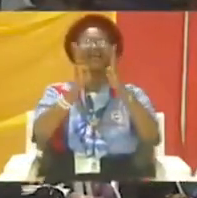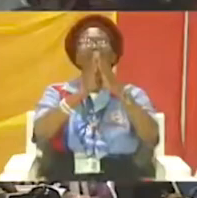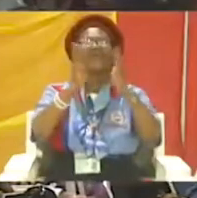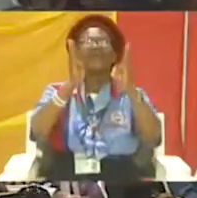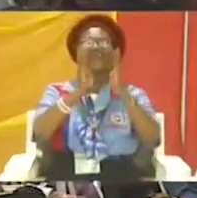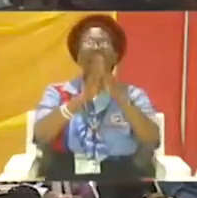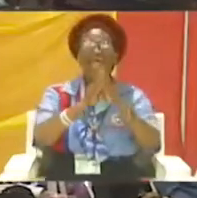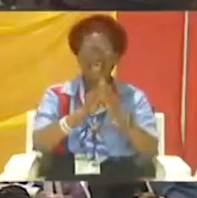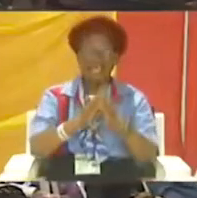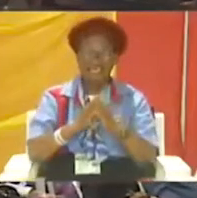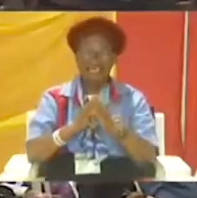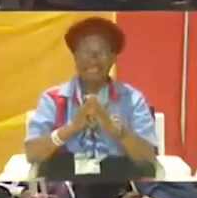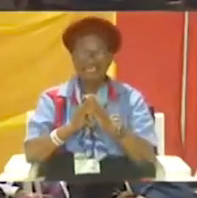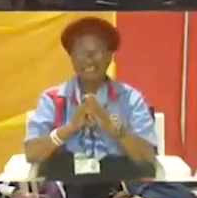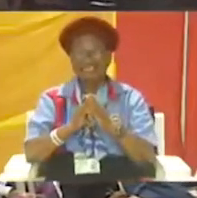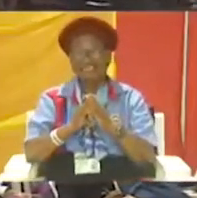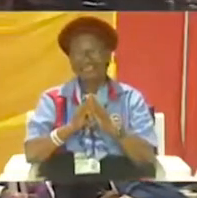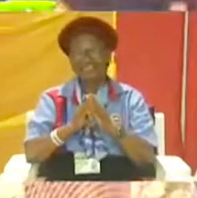Congress,